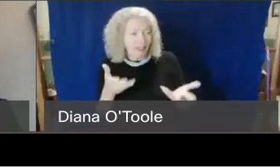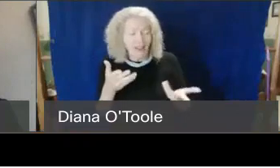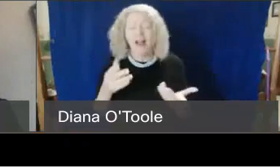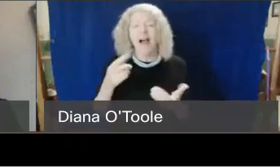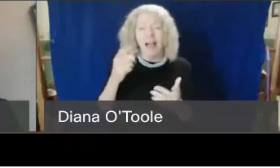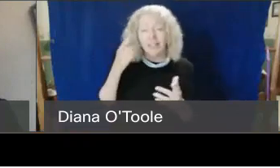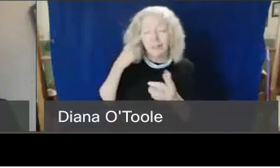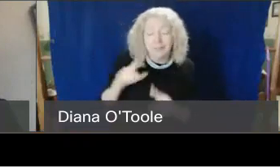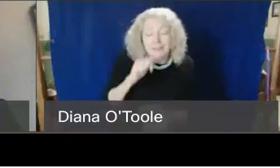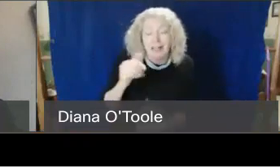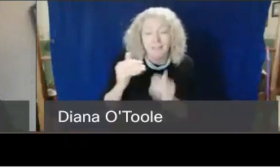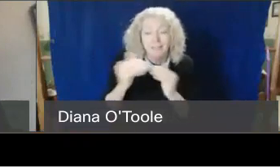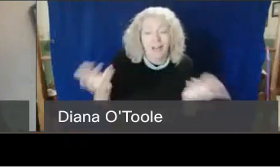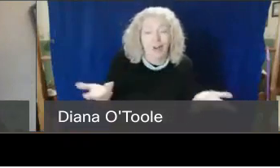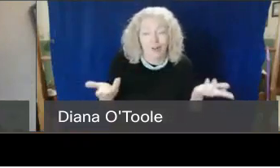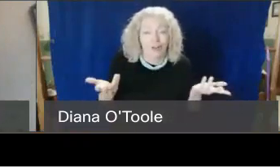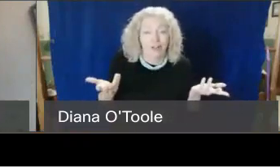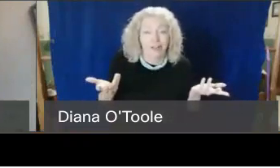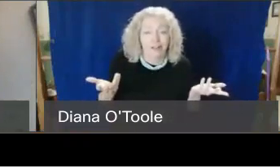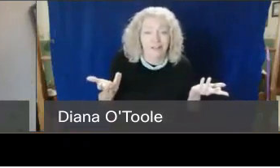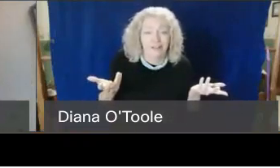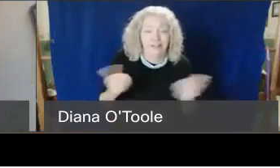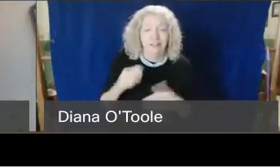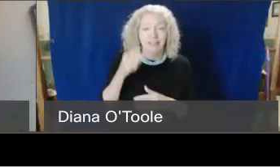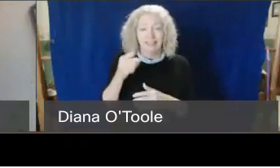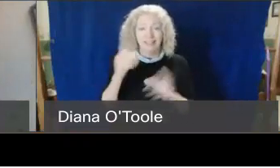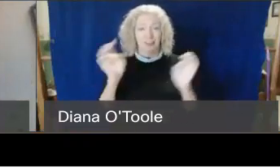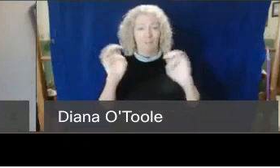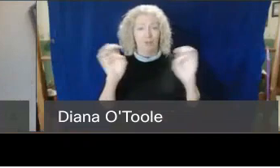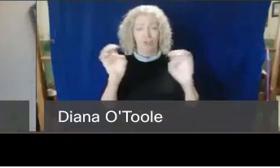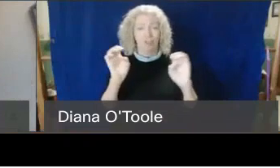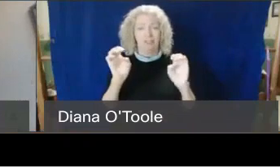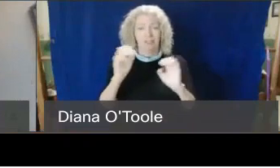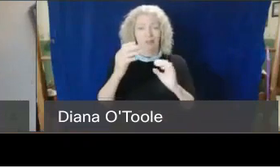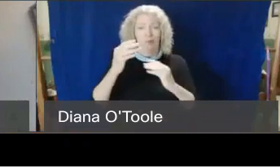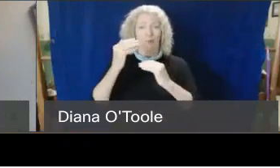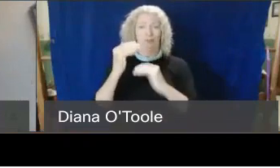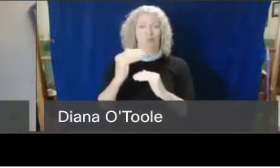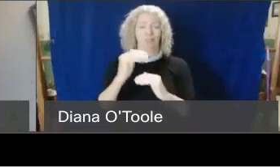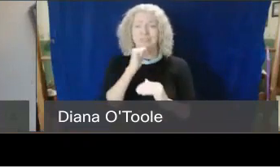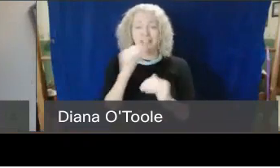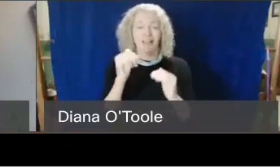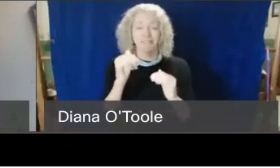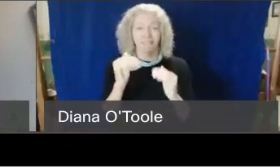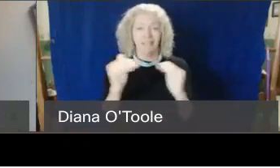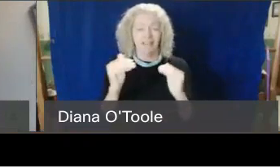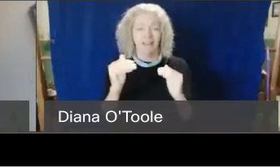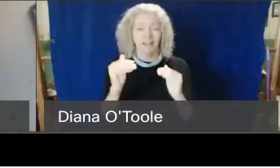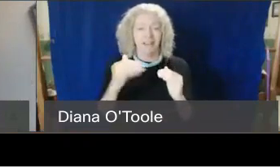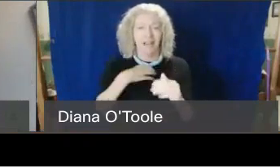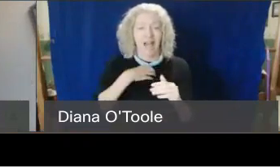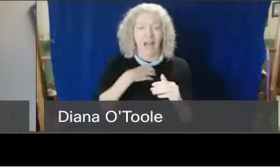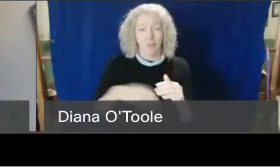not well-crafted emergency aid. And I really wish that folks in Washington would